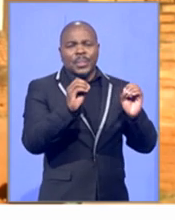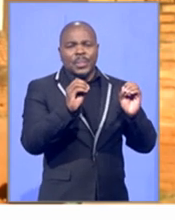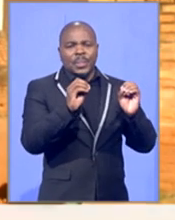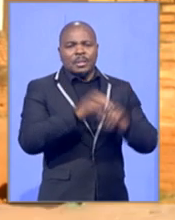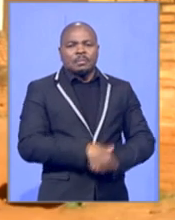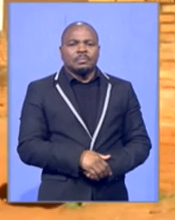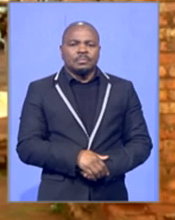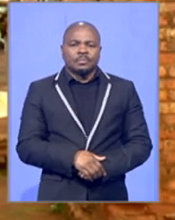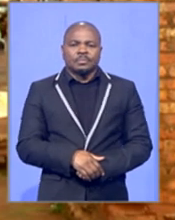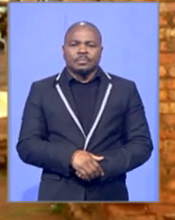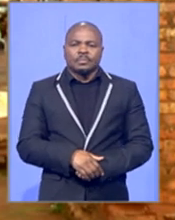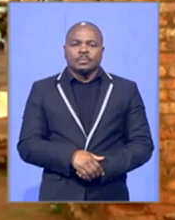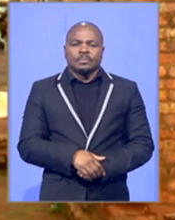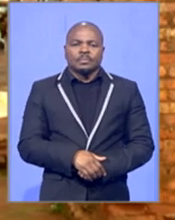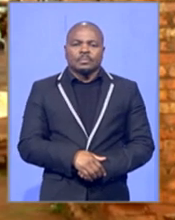the settlement.